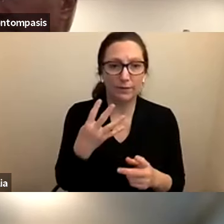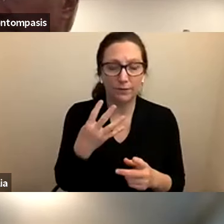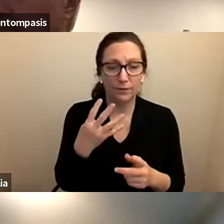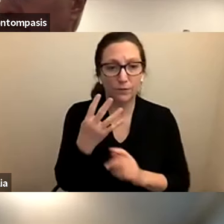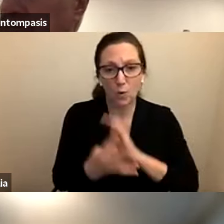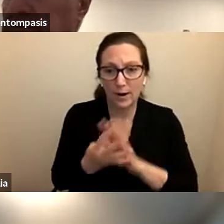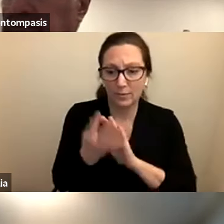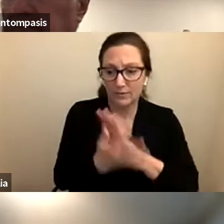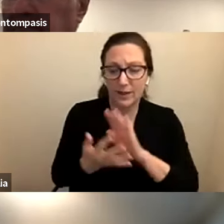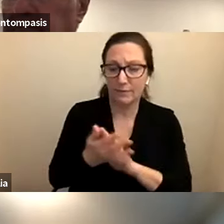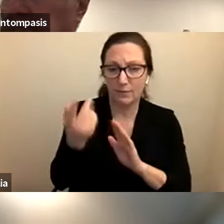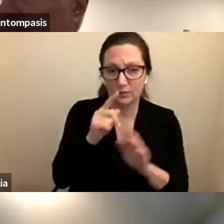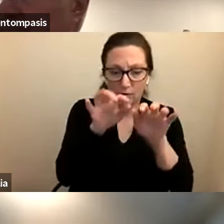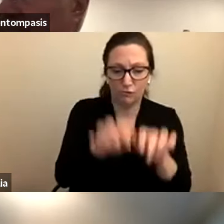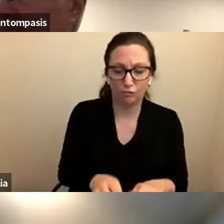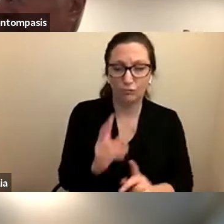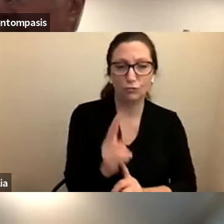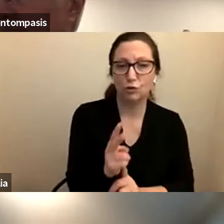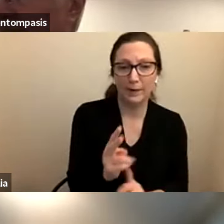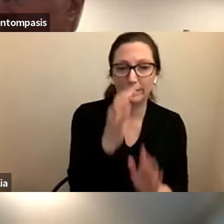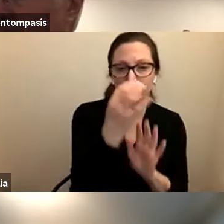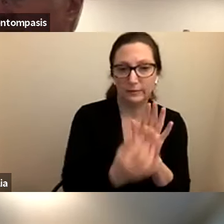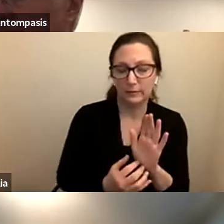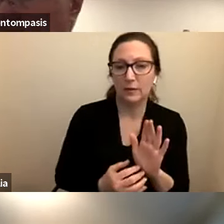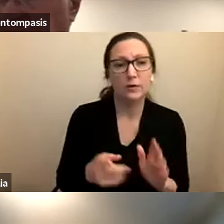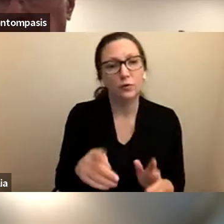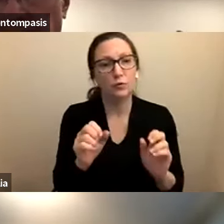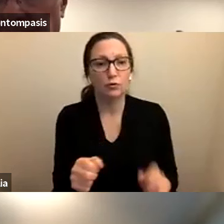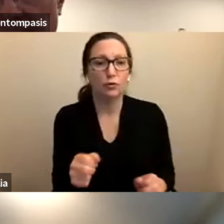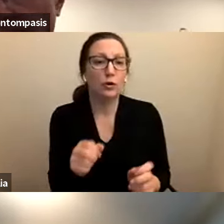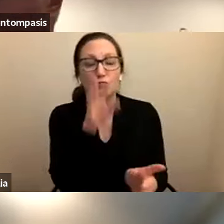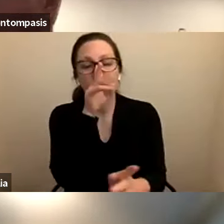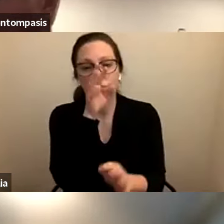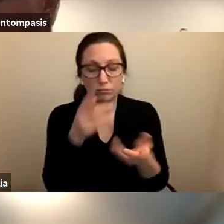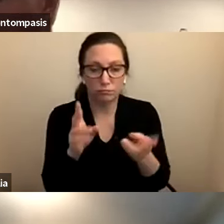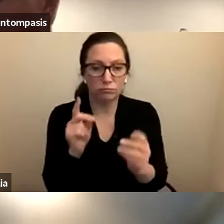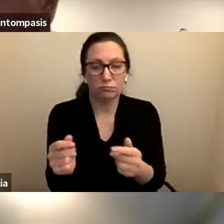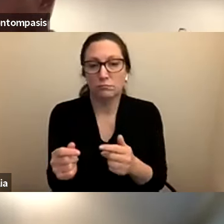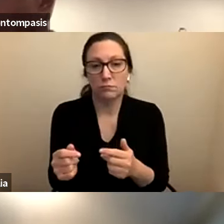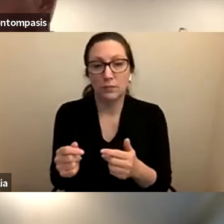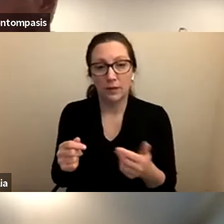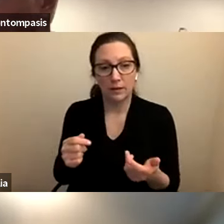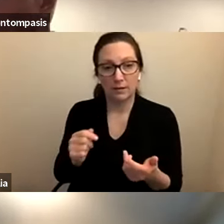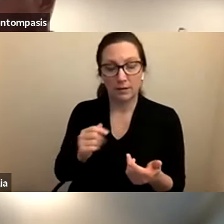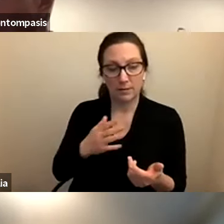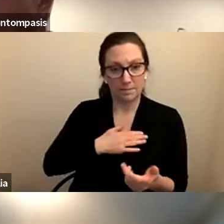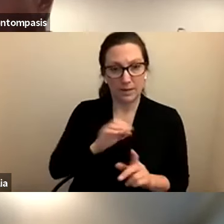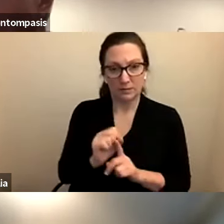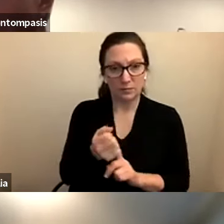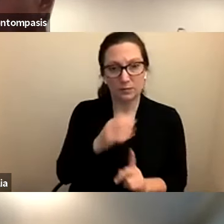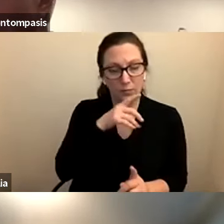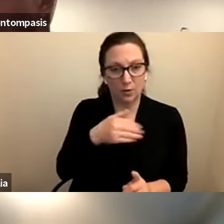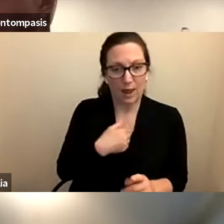comments, while you could give out 2 minutes beautiful comments in seconds. Our kids don't have the English learning environment like your